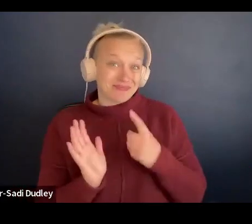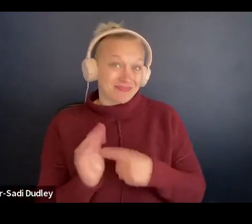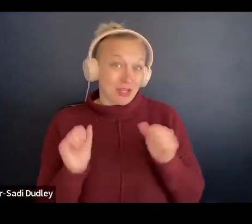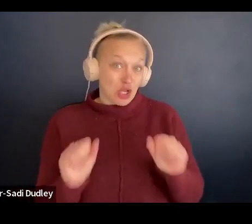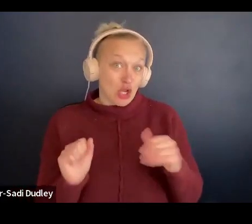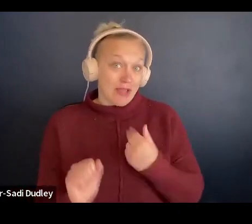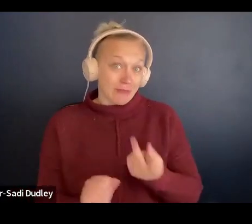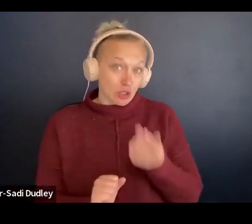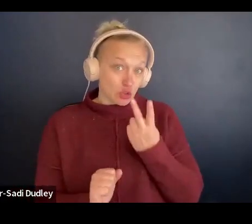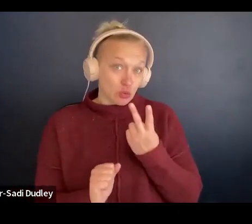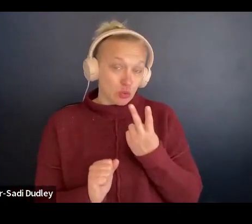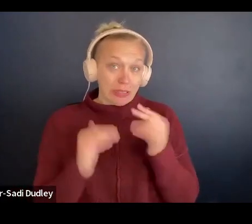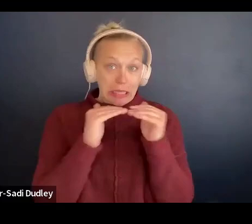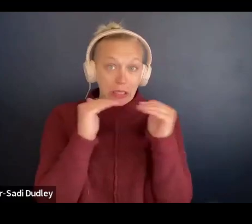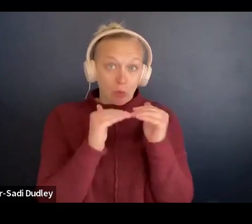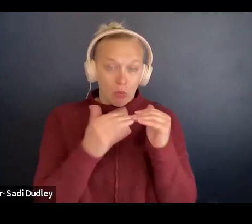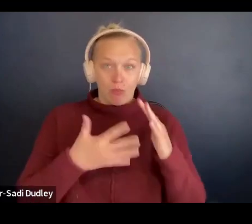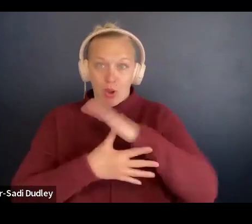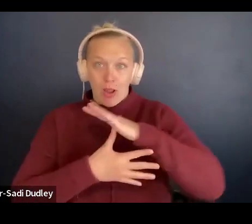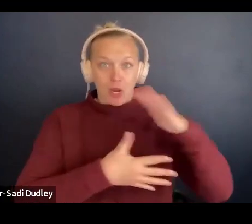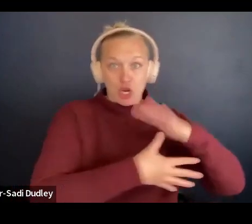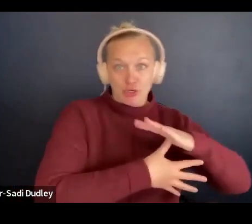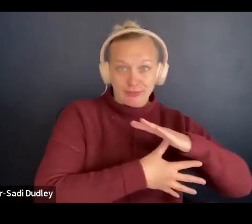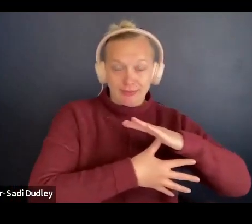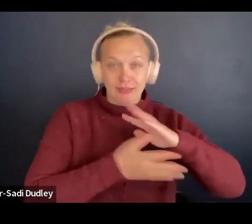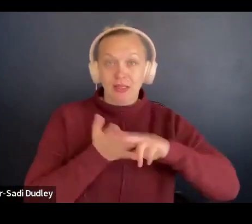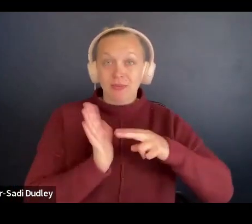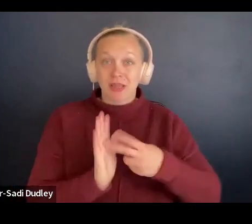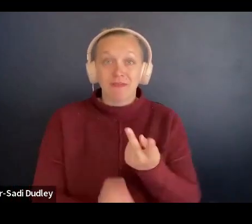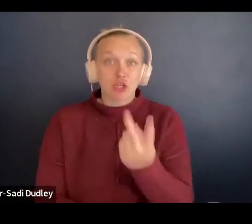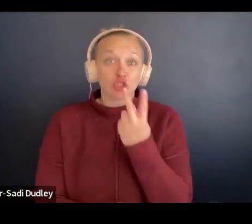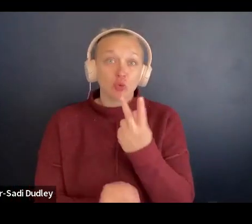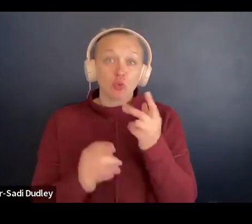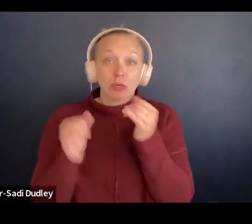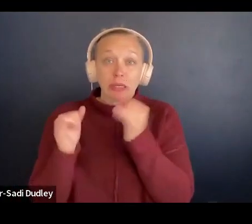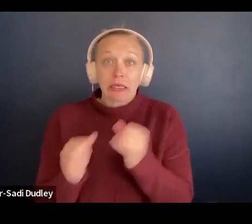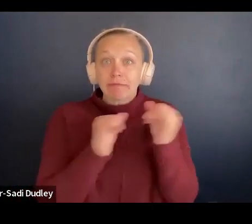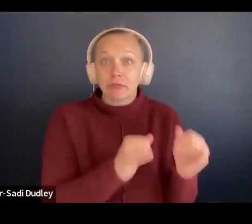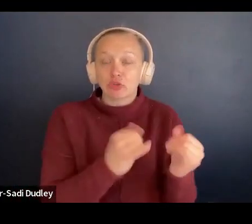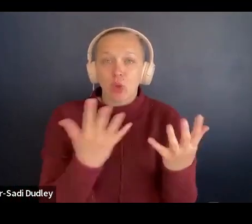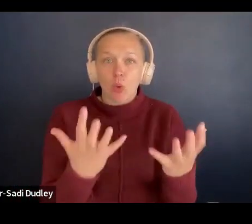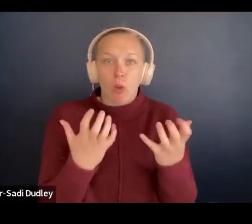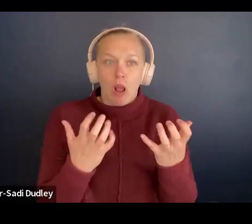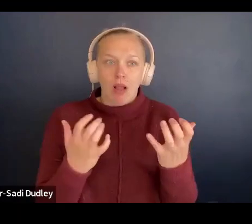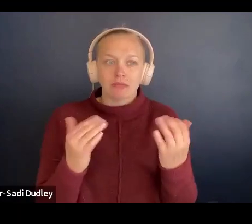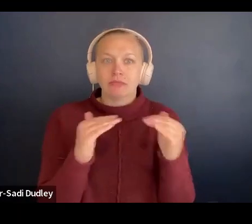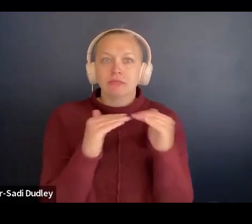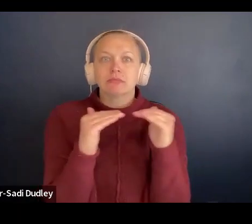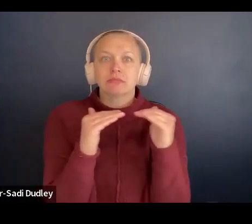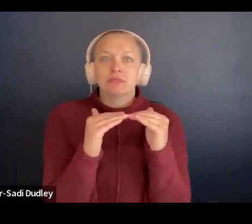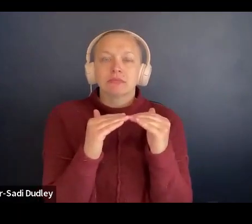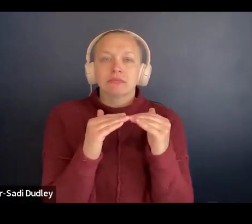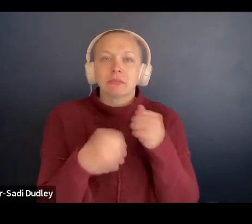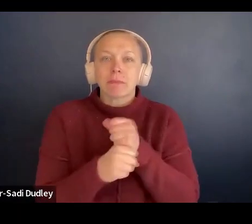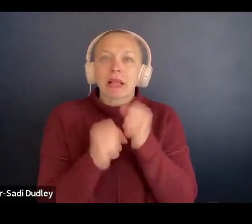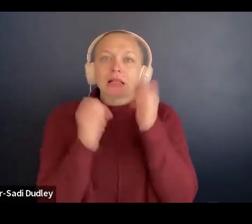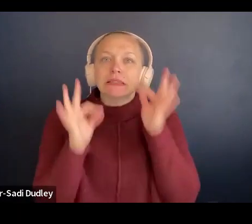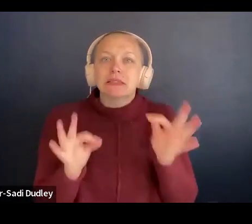two primaries, for example. So you can elect to have two individuals that can make those